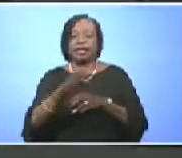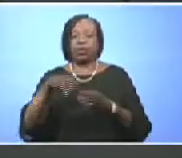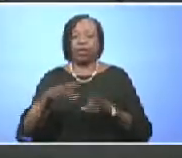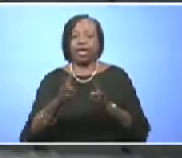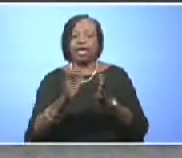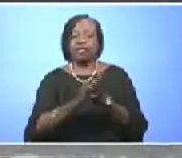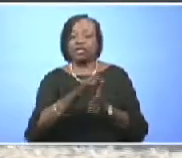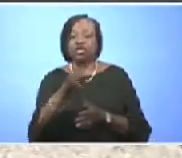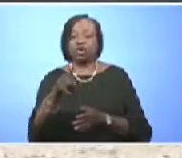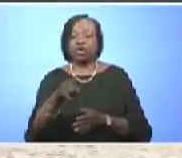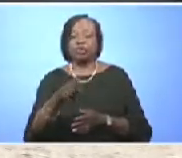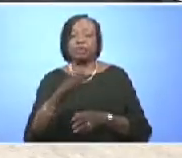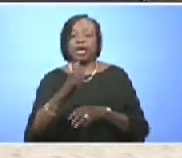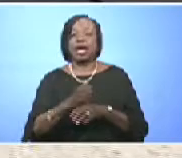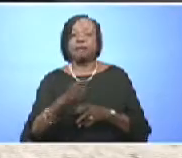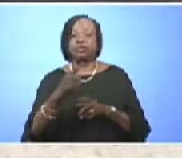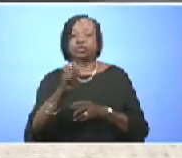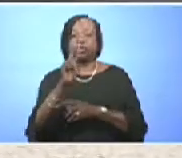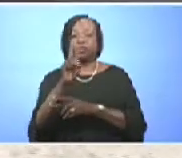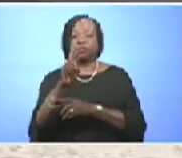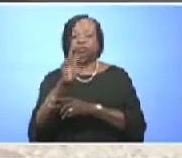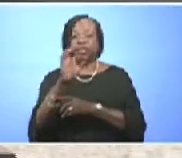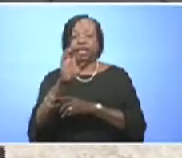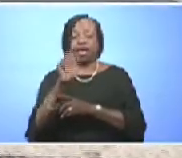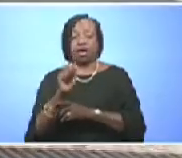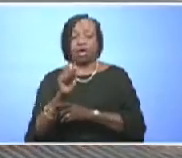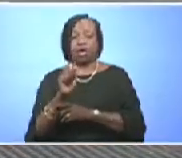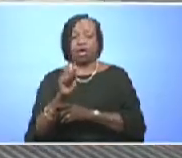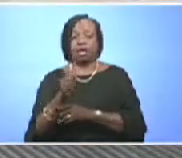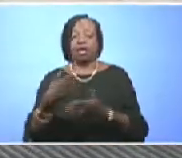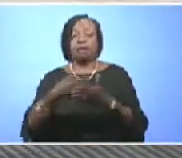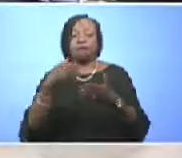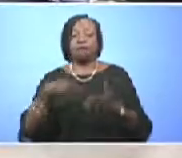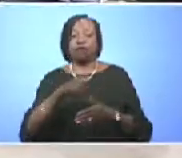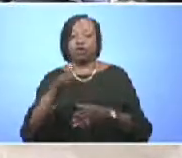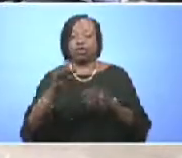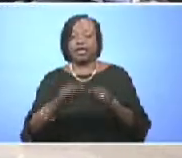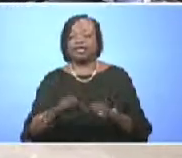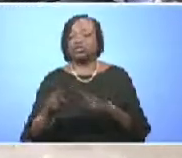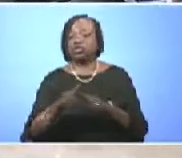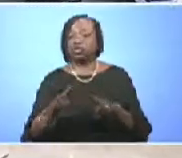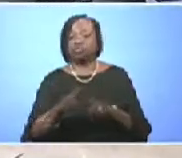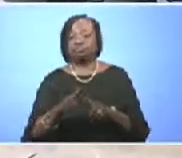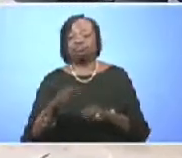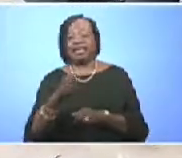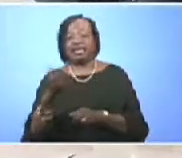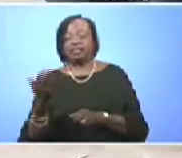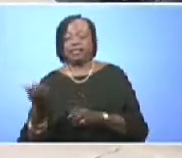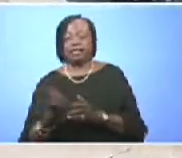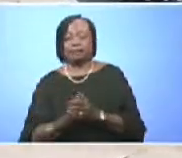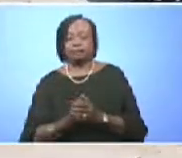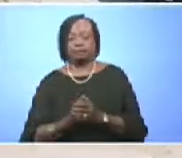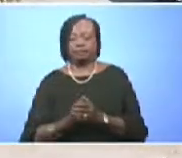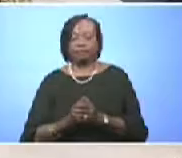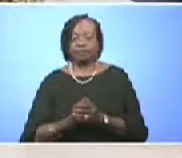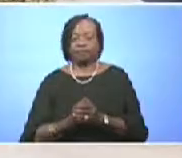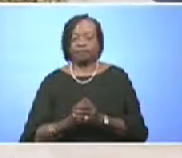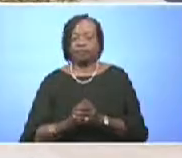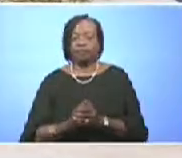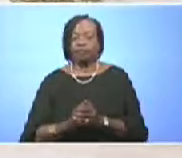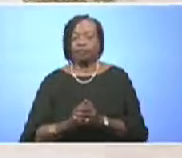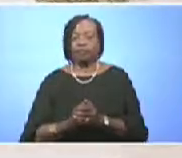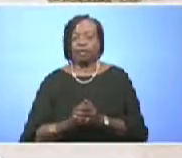to be accountable to ERCA before you could do almost anything. With immense challenges with generation as well as